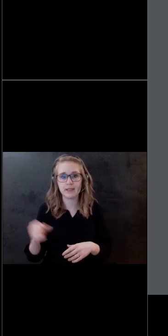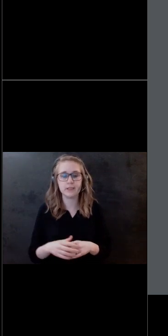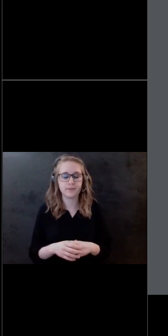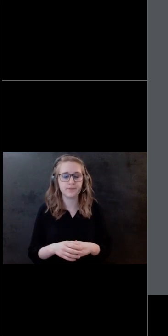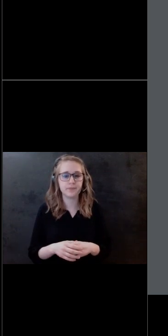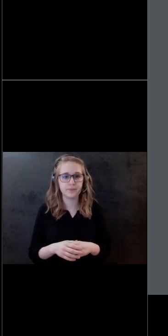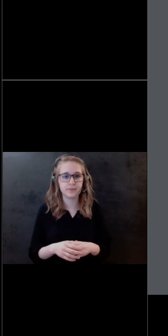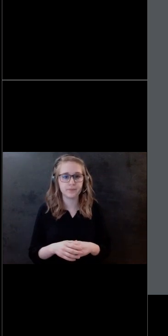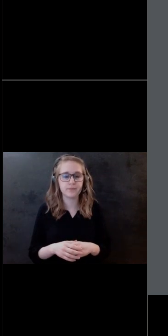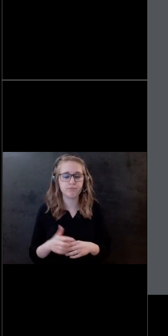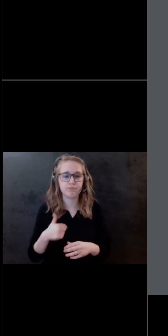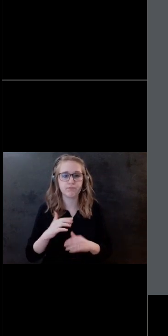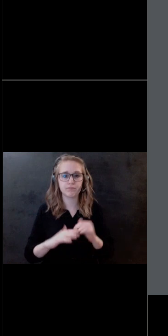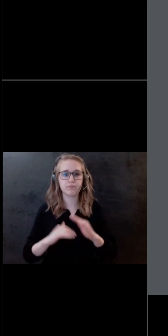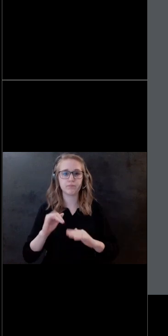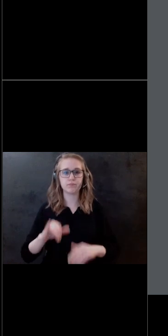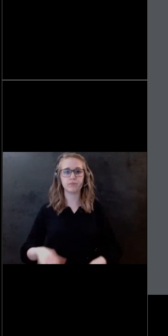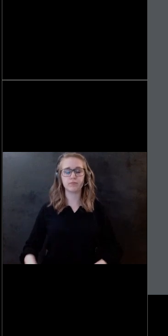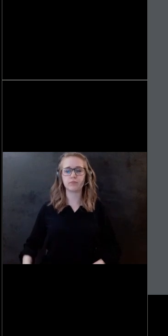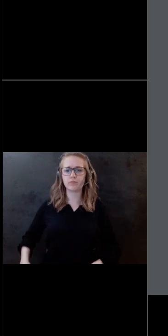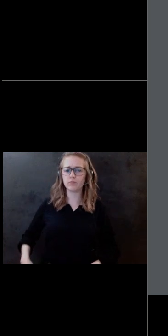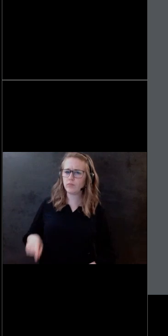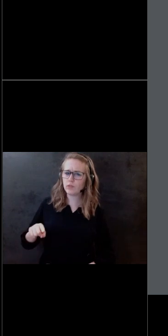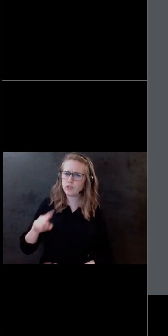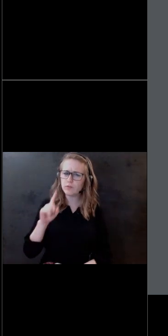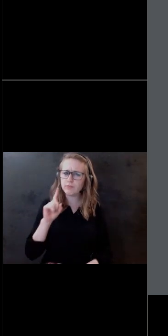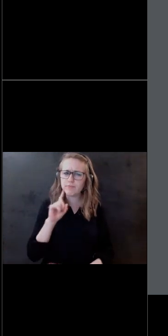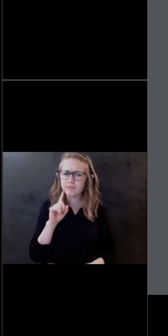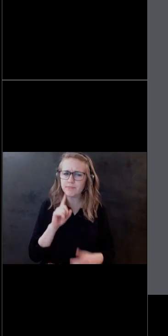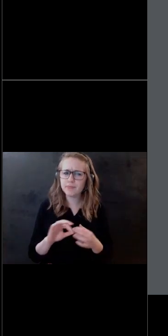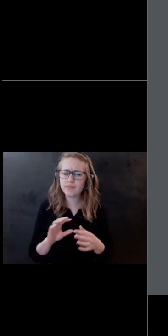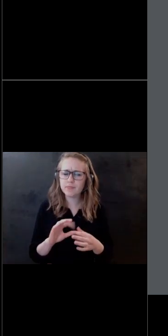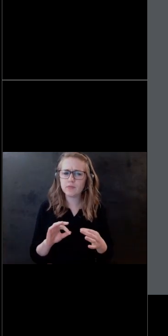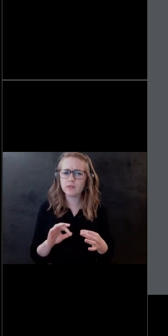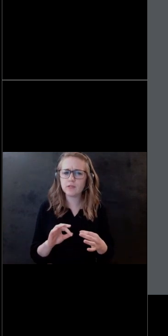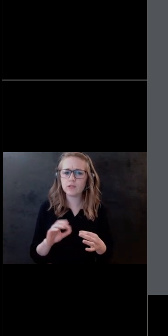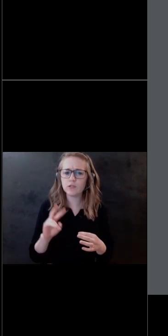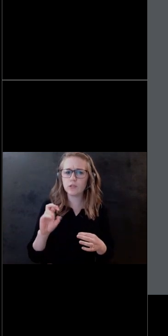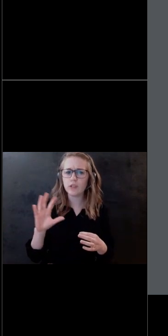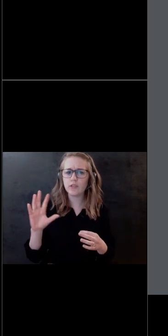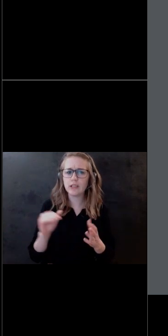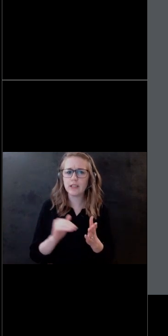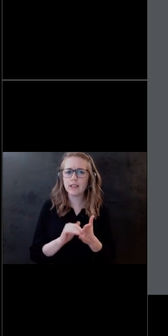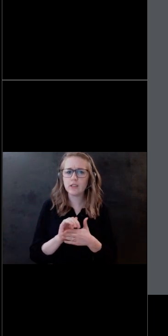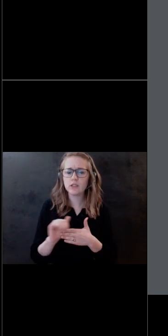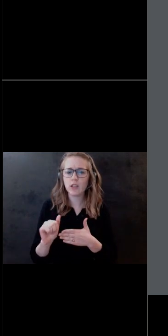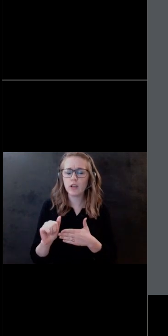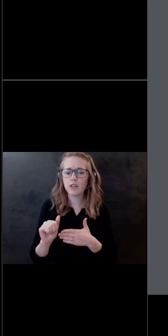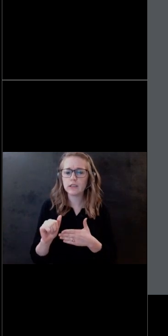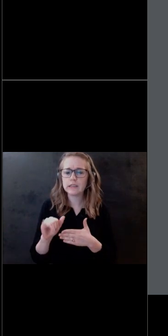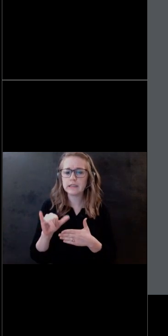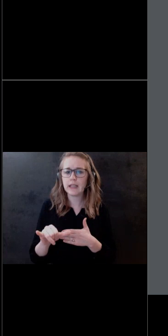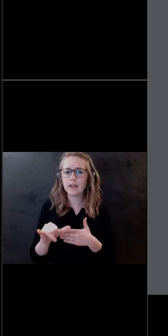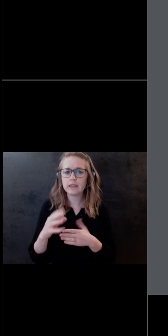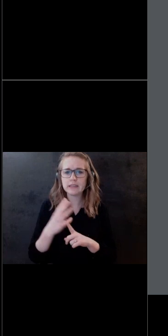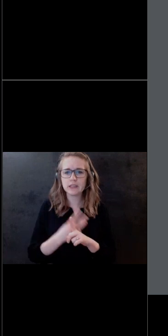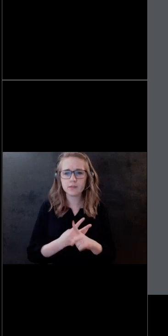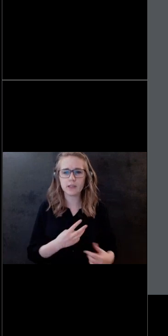that. Did I hear you say a tweet that $250,000 if they did it 6 months?